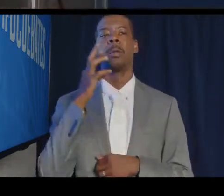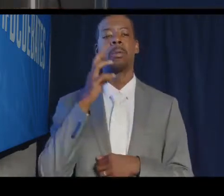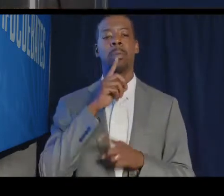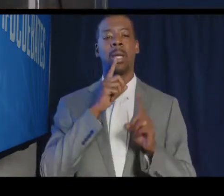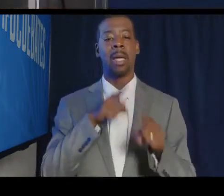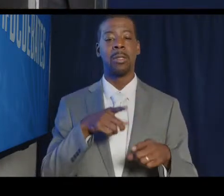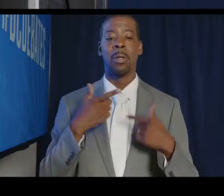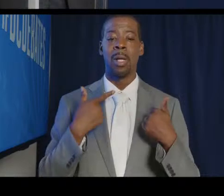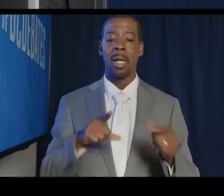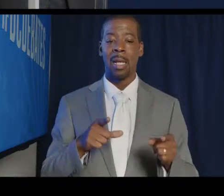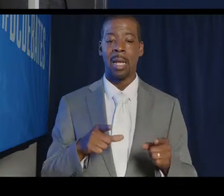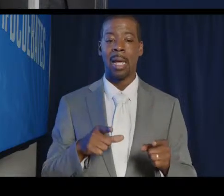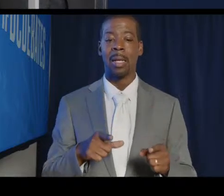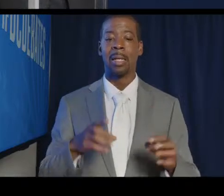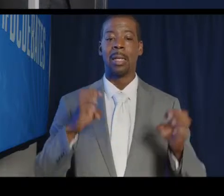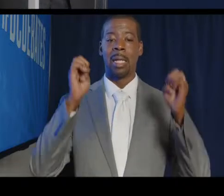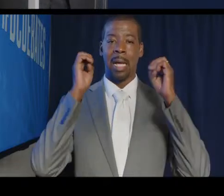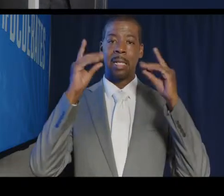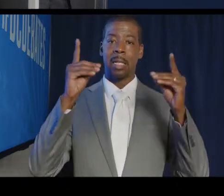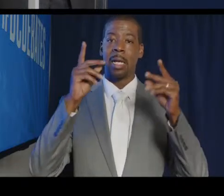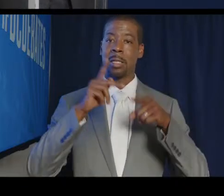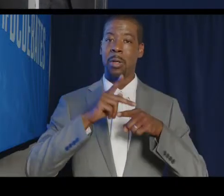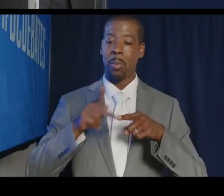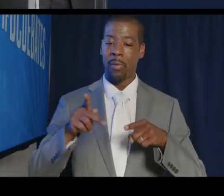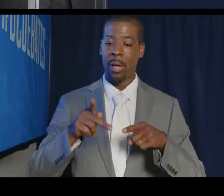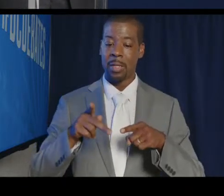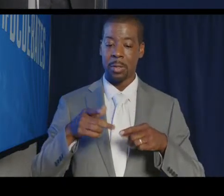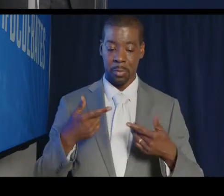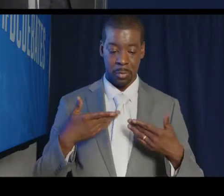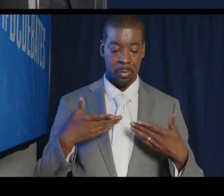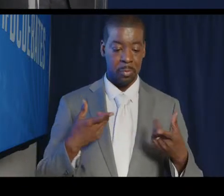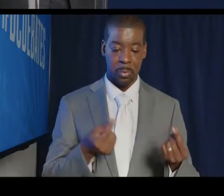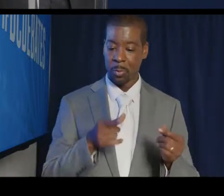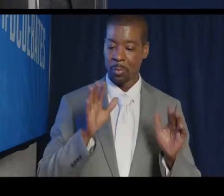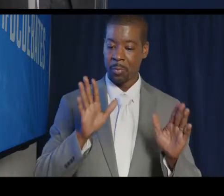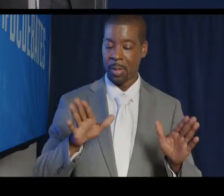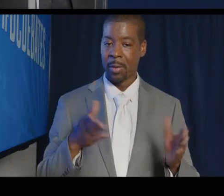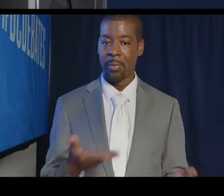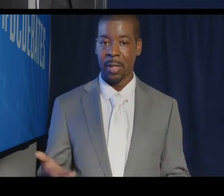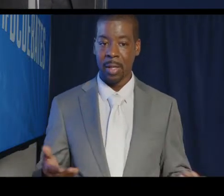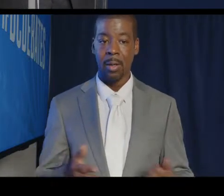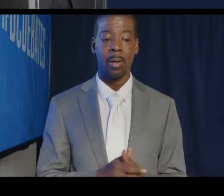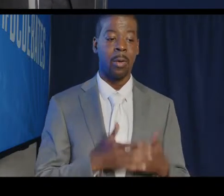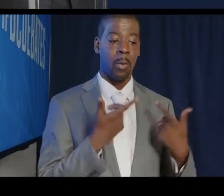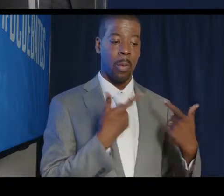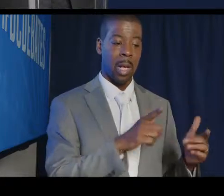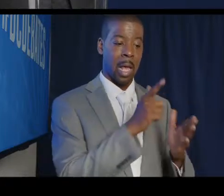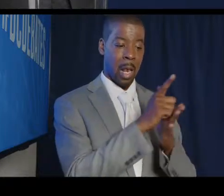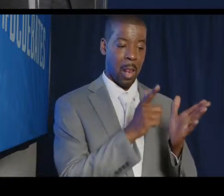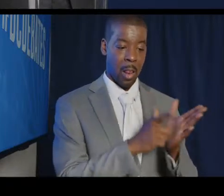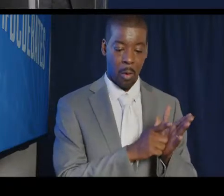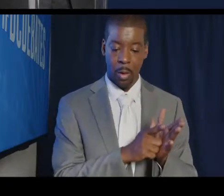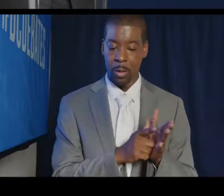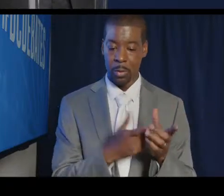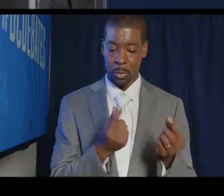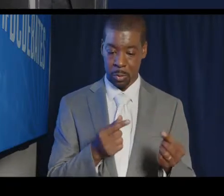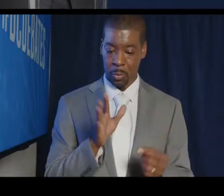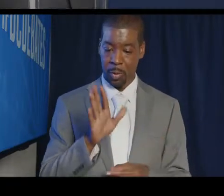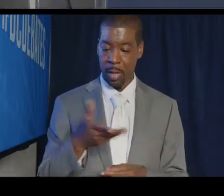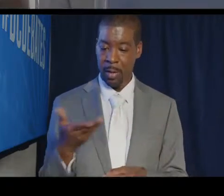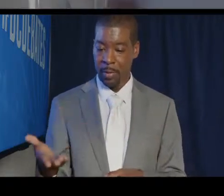the education professionals do what education professionals do. We let lawyers do what lawyers do. We let doctors do what doctors do. We tell teachers who are